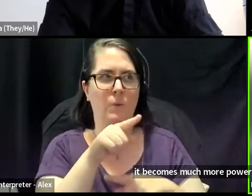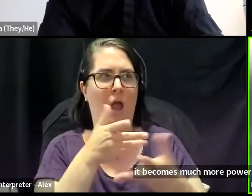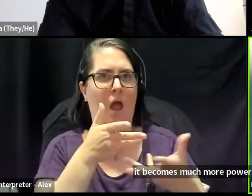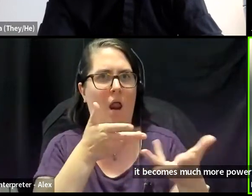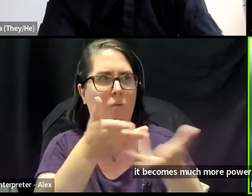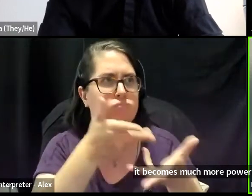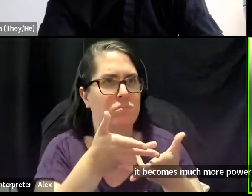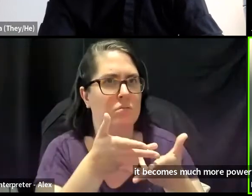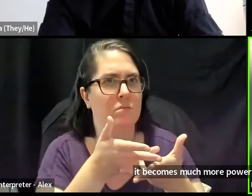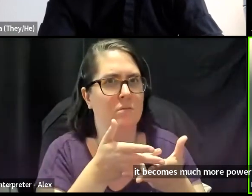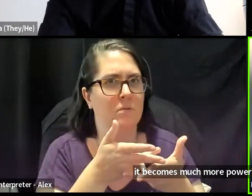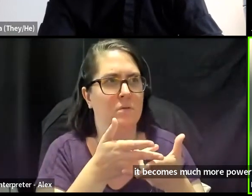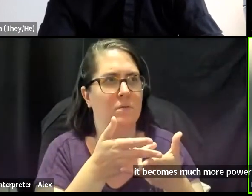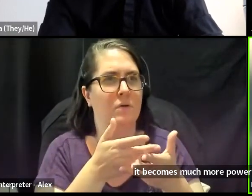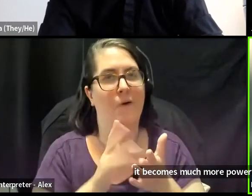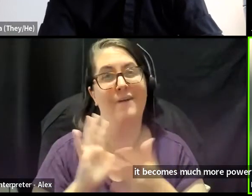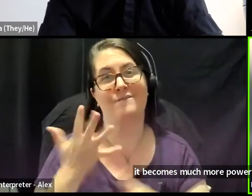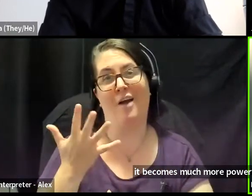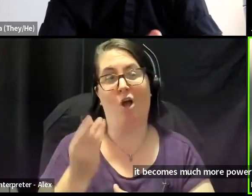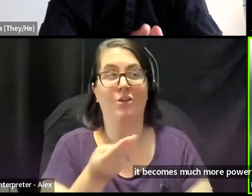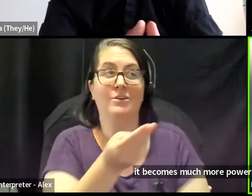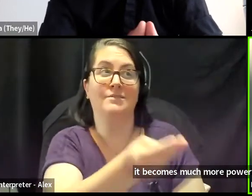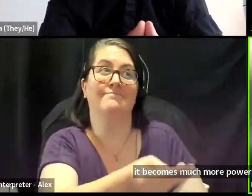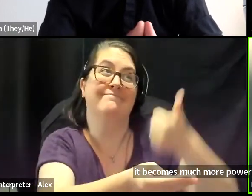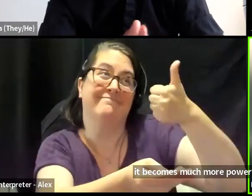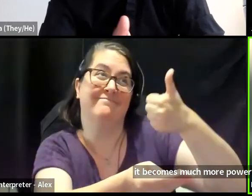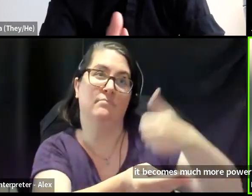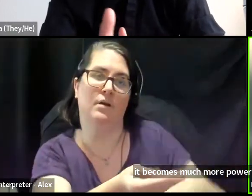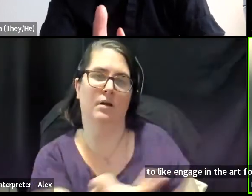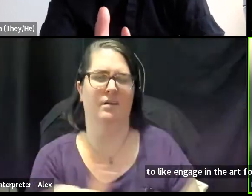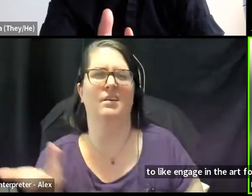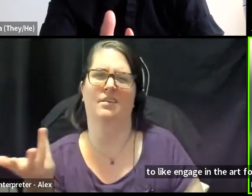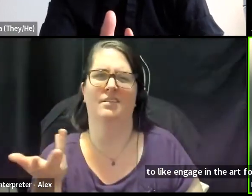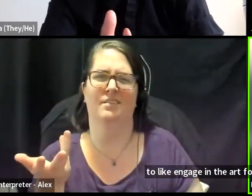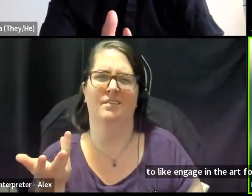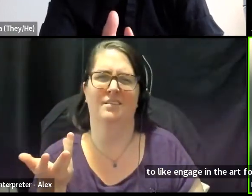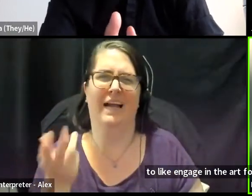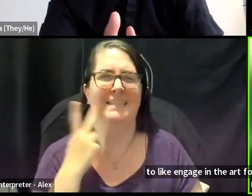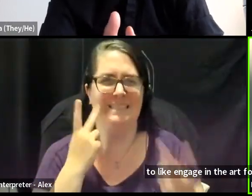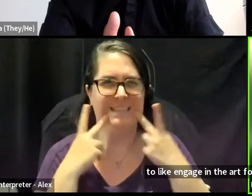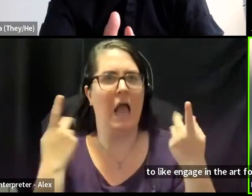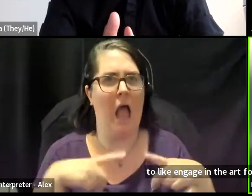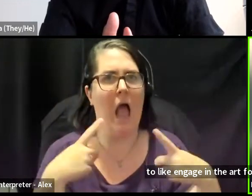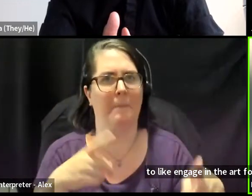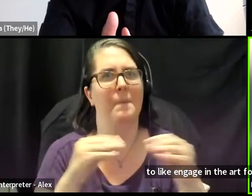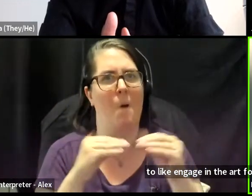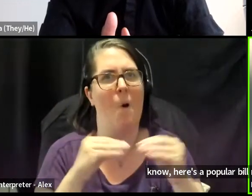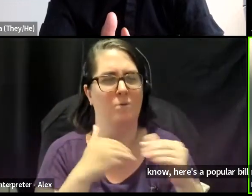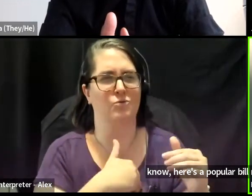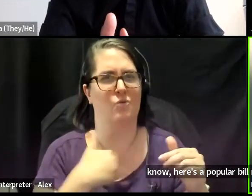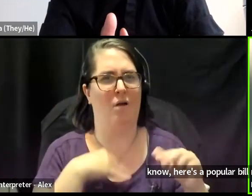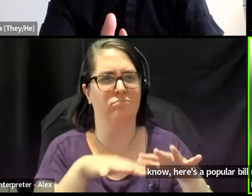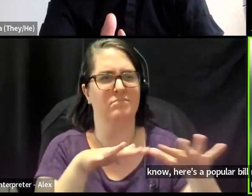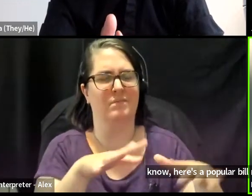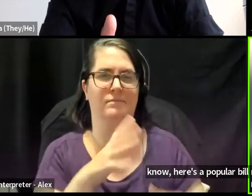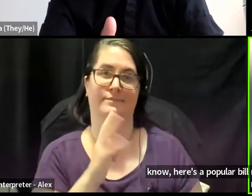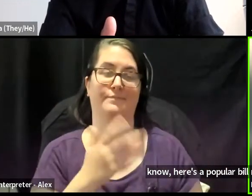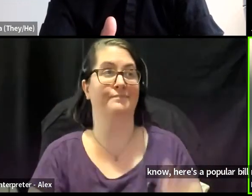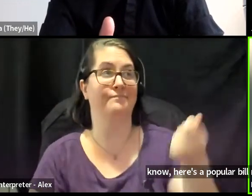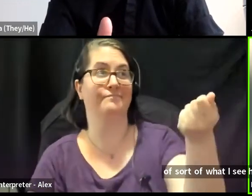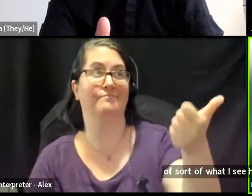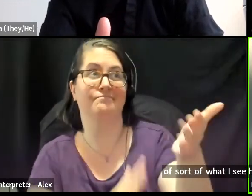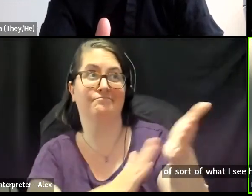form beyond just like, you know, here's a $5 bill, right? Because that's a lot of sort of what I see happening in Toronto. So I think we're definitely